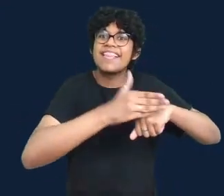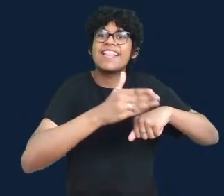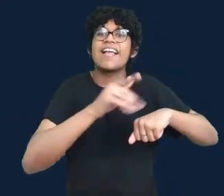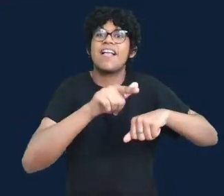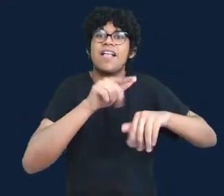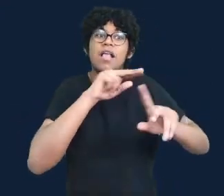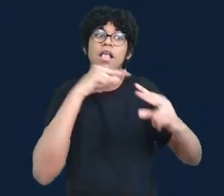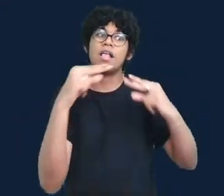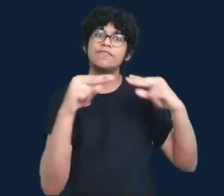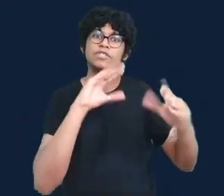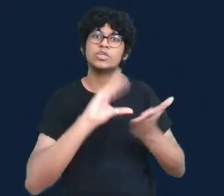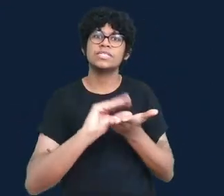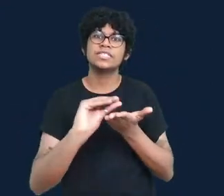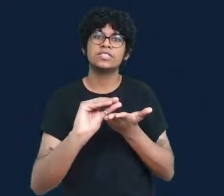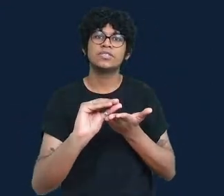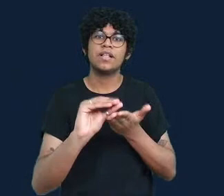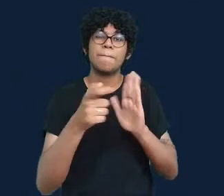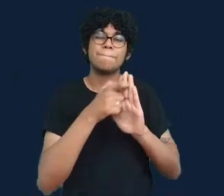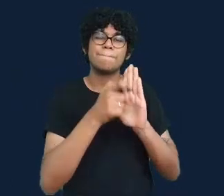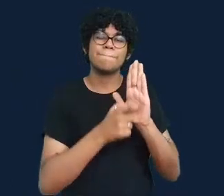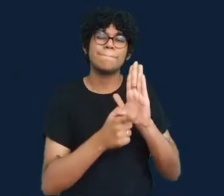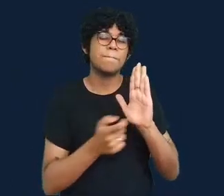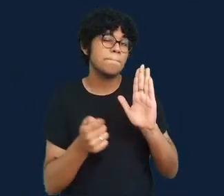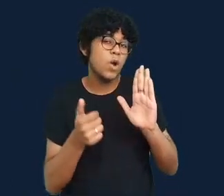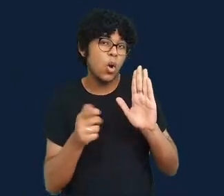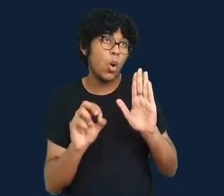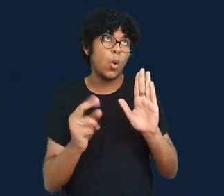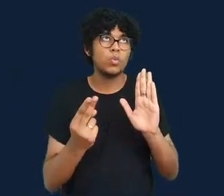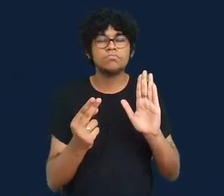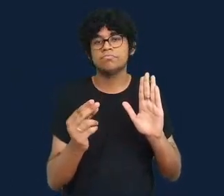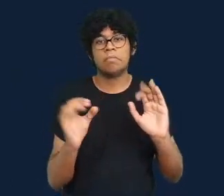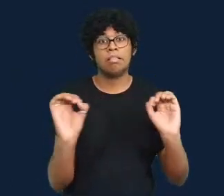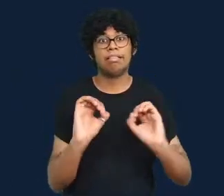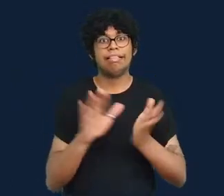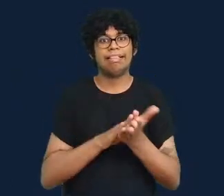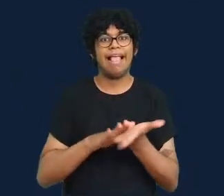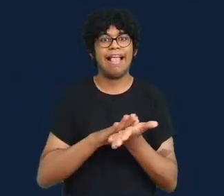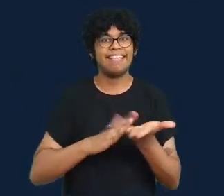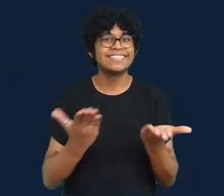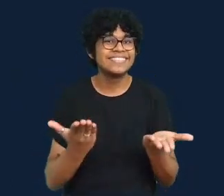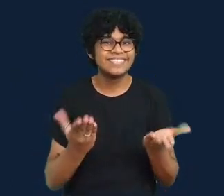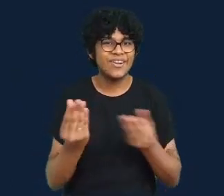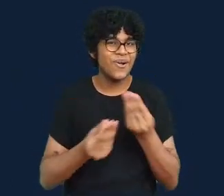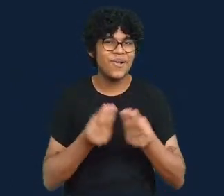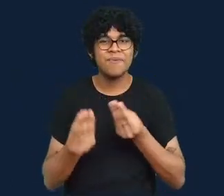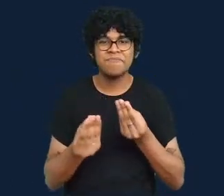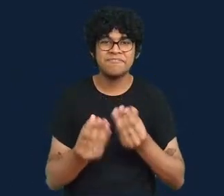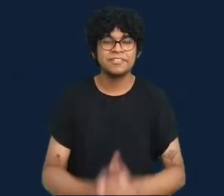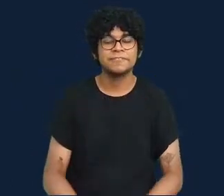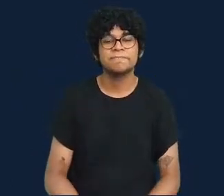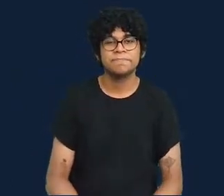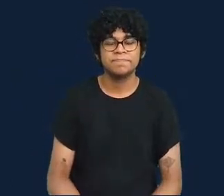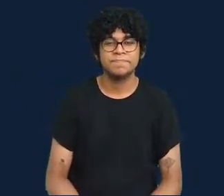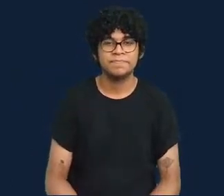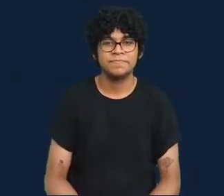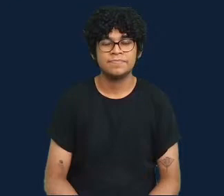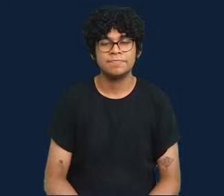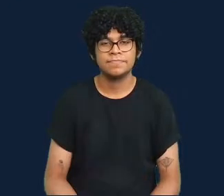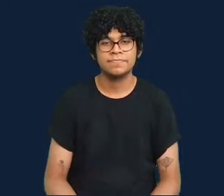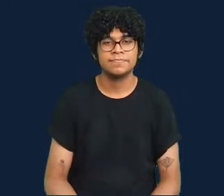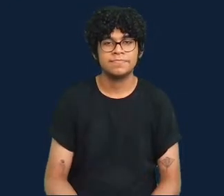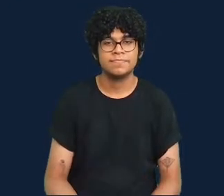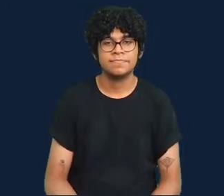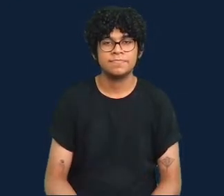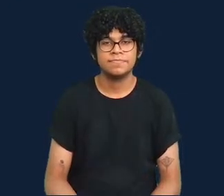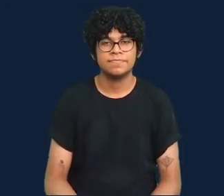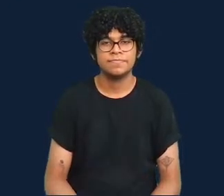think, yeah. No, that's it. I think like one basic thing that I ended the thing with